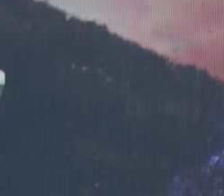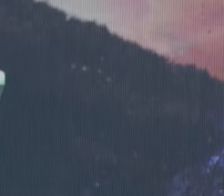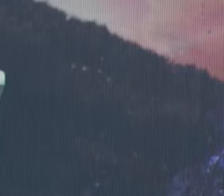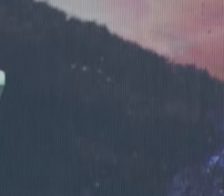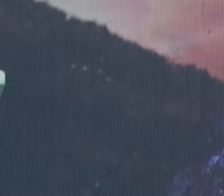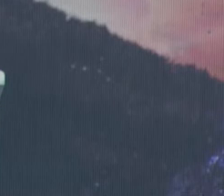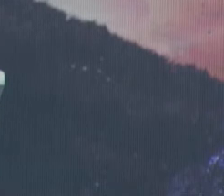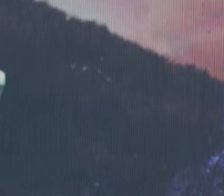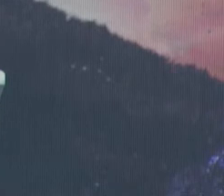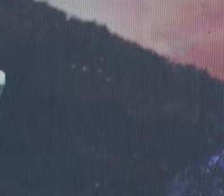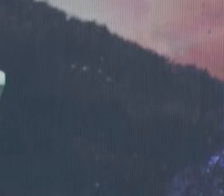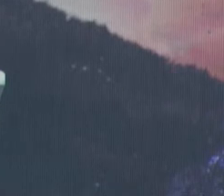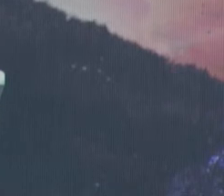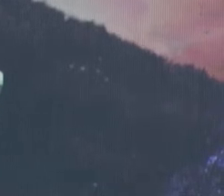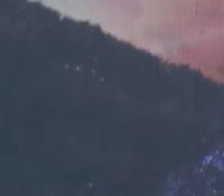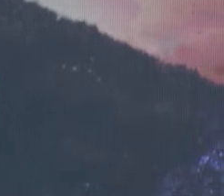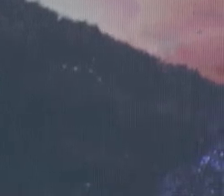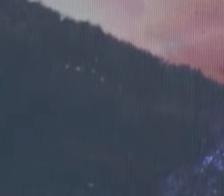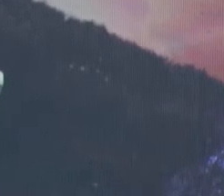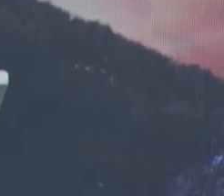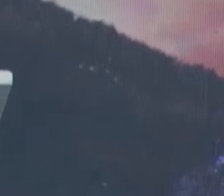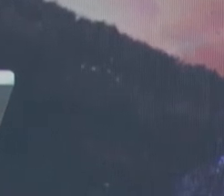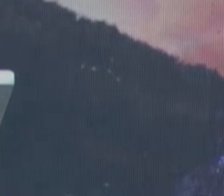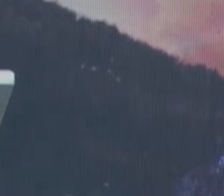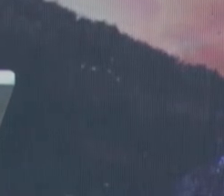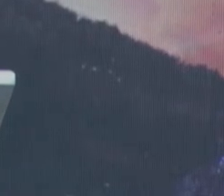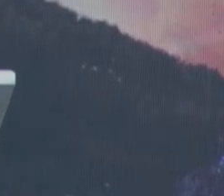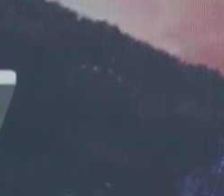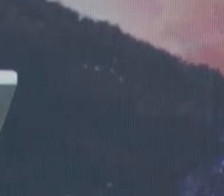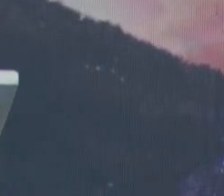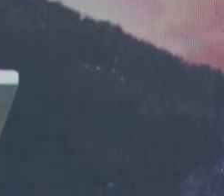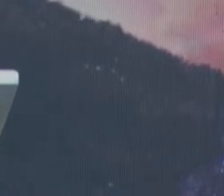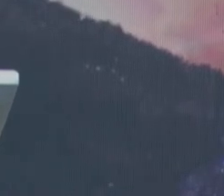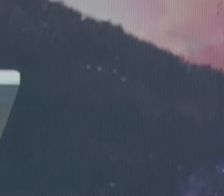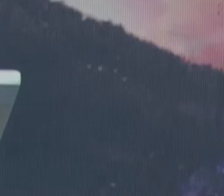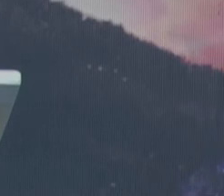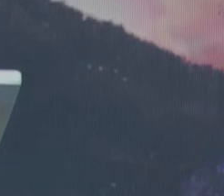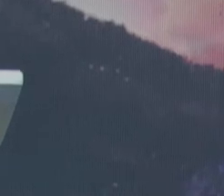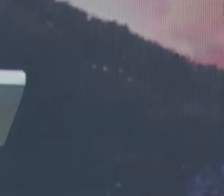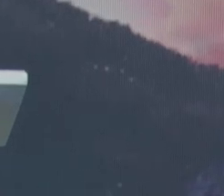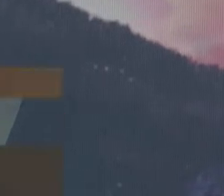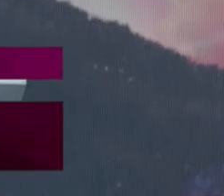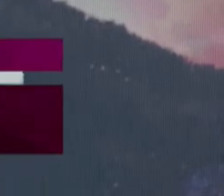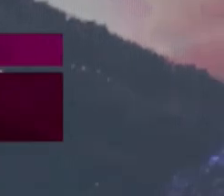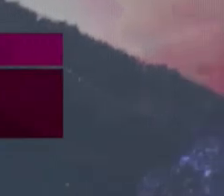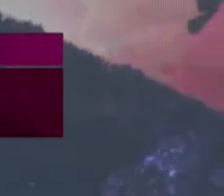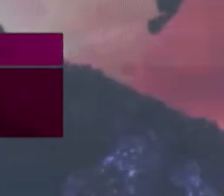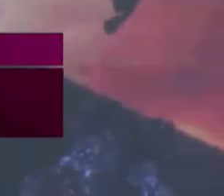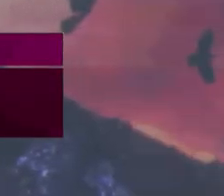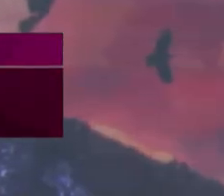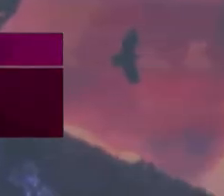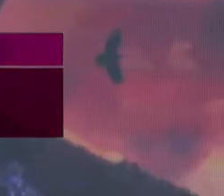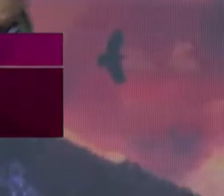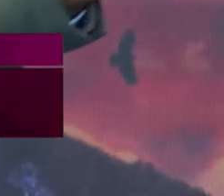him, 3 points we're looking at. Number one, the vicarious needful death for